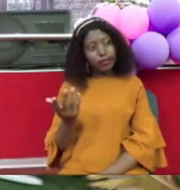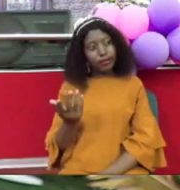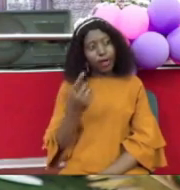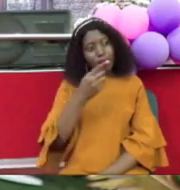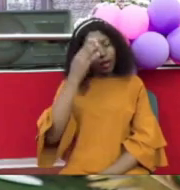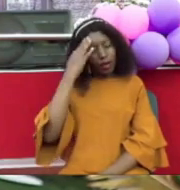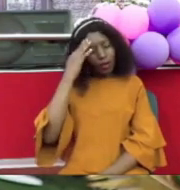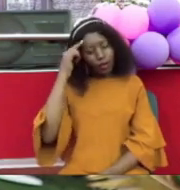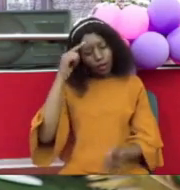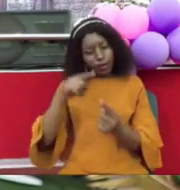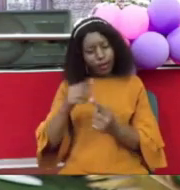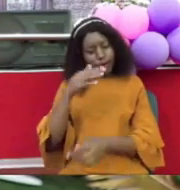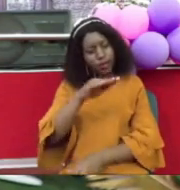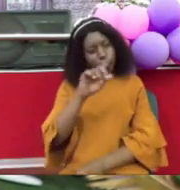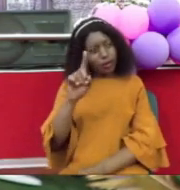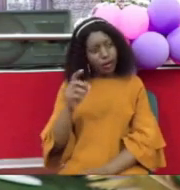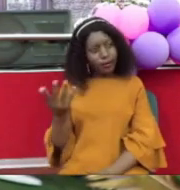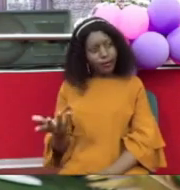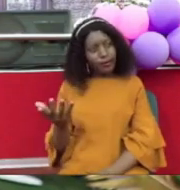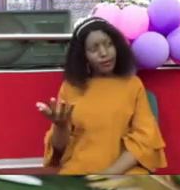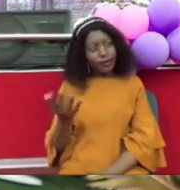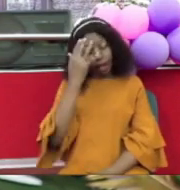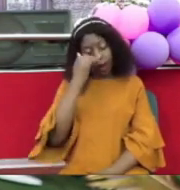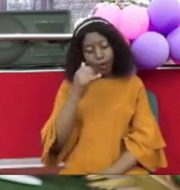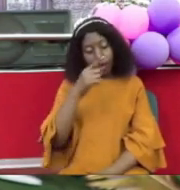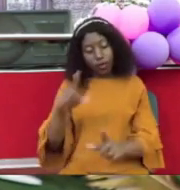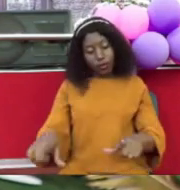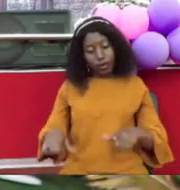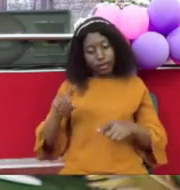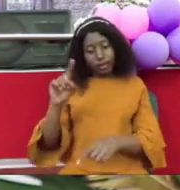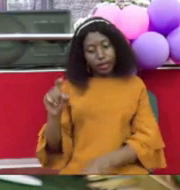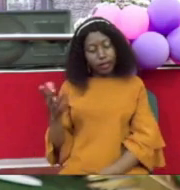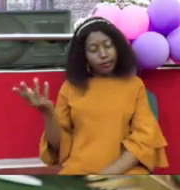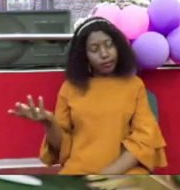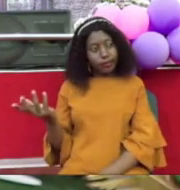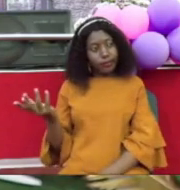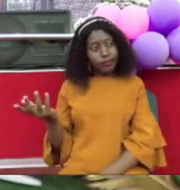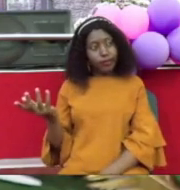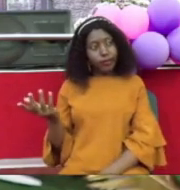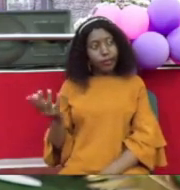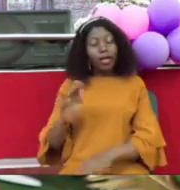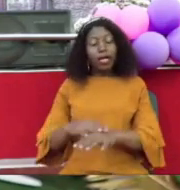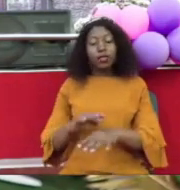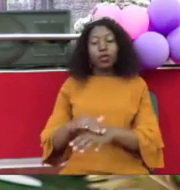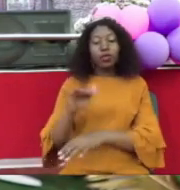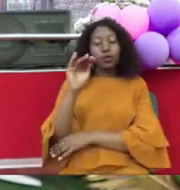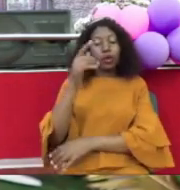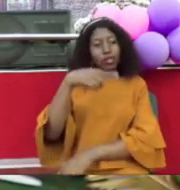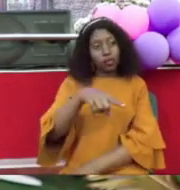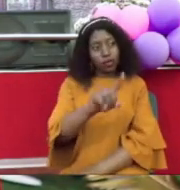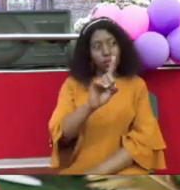your purpose? Je, unajua makusudi yako? Why you exist? Mbona unaishi? It's just good to ask yourself,